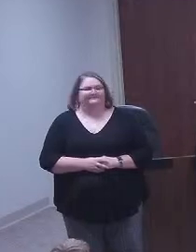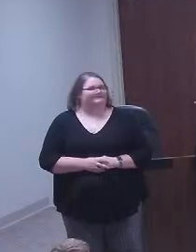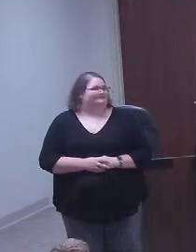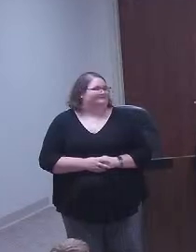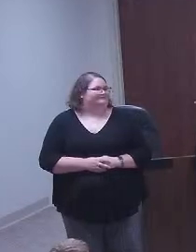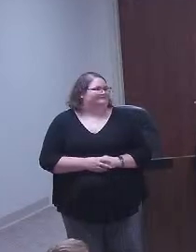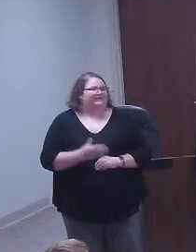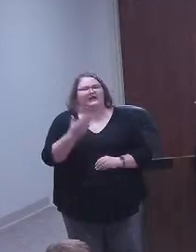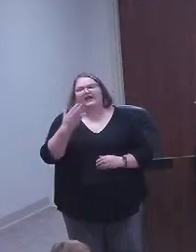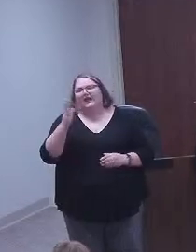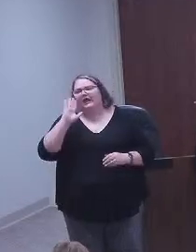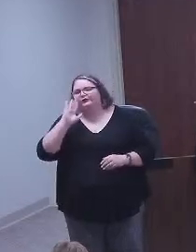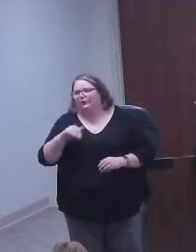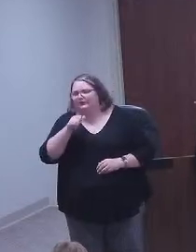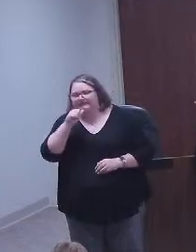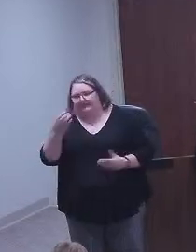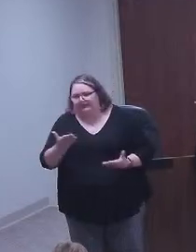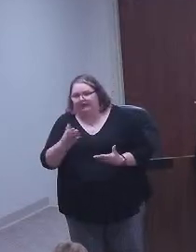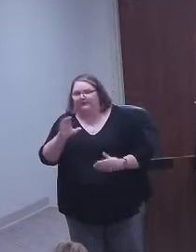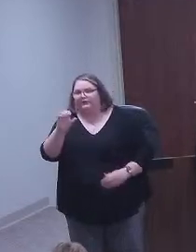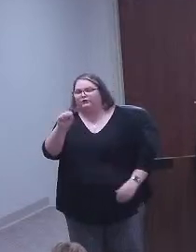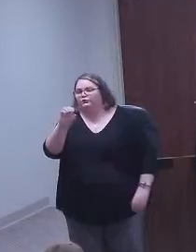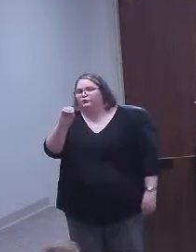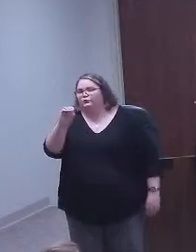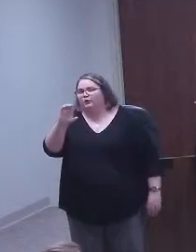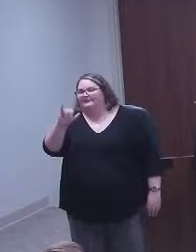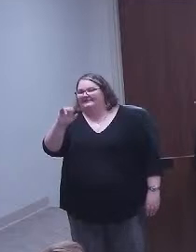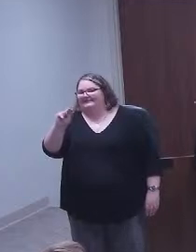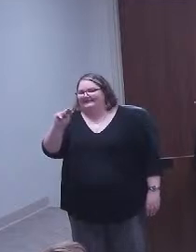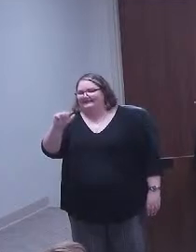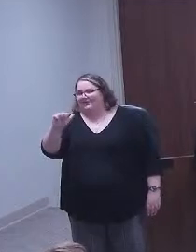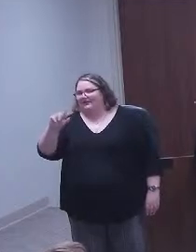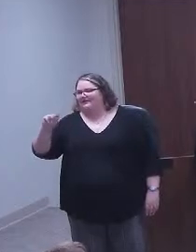know she couldn't make it tonight, but Sosina Tafara.